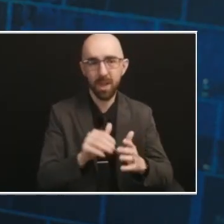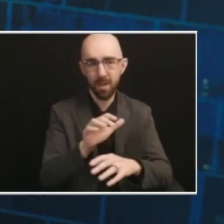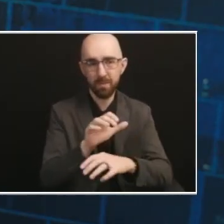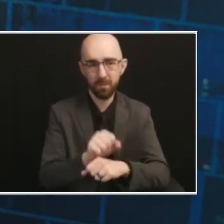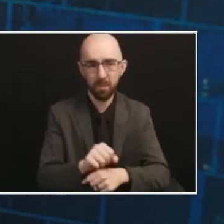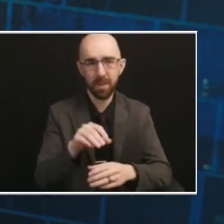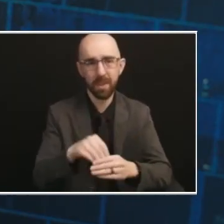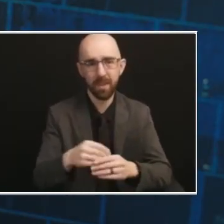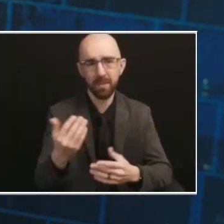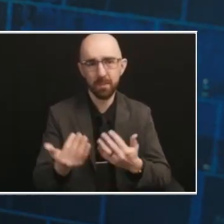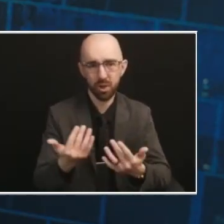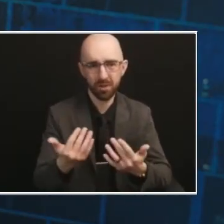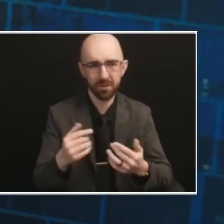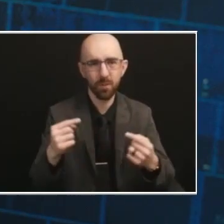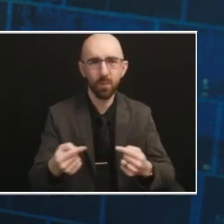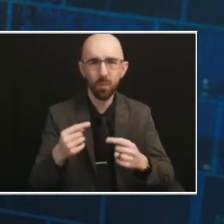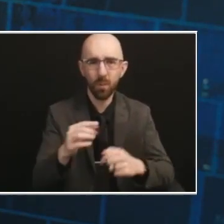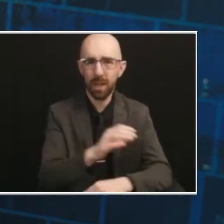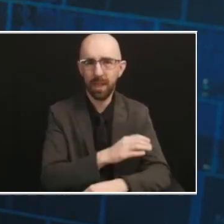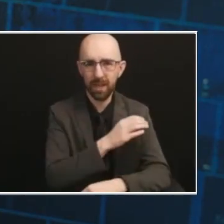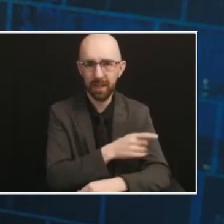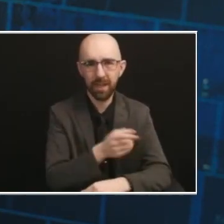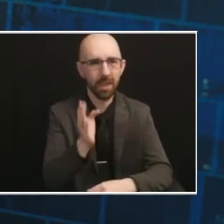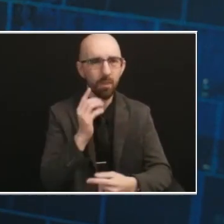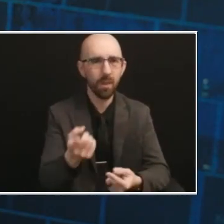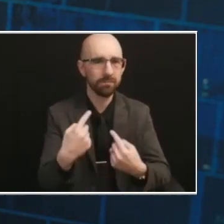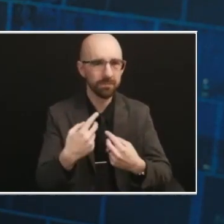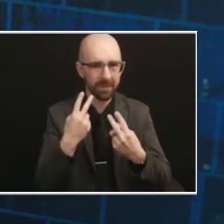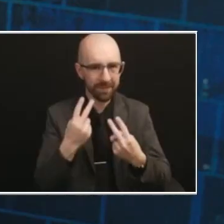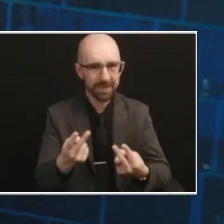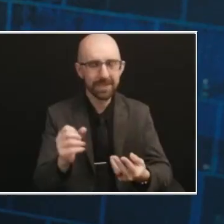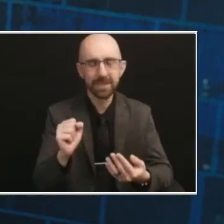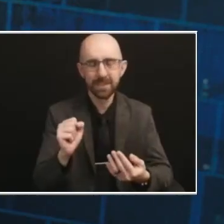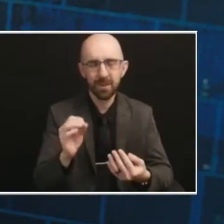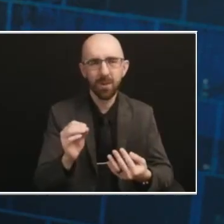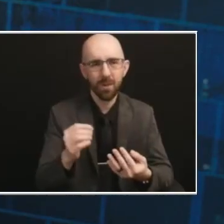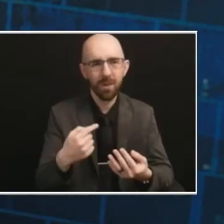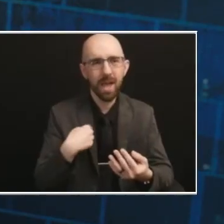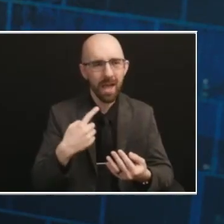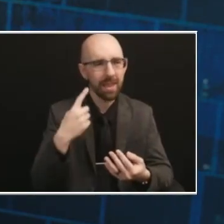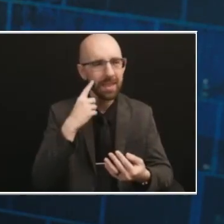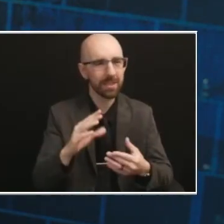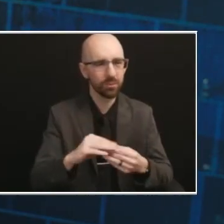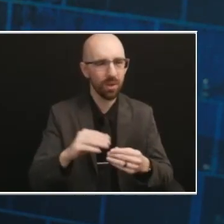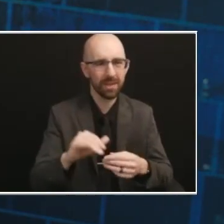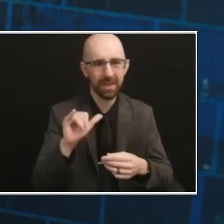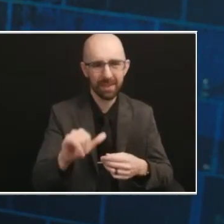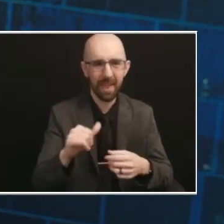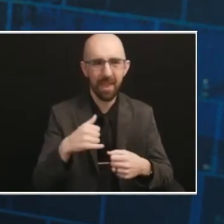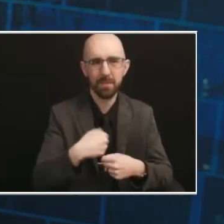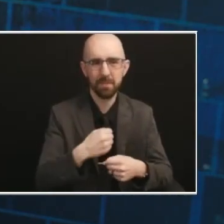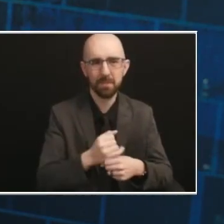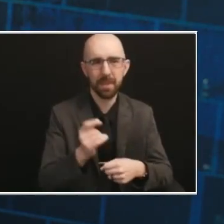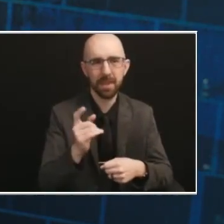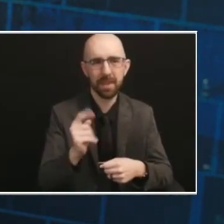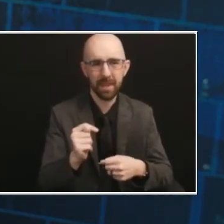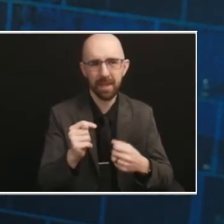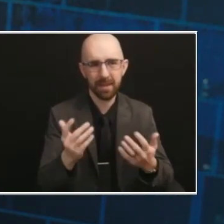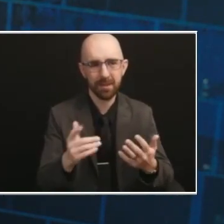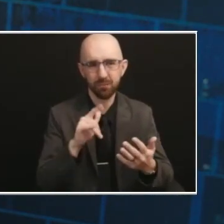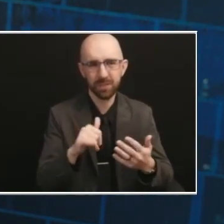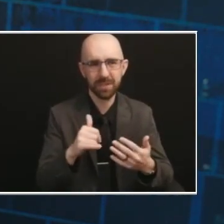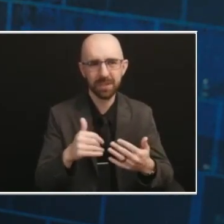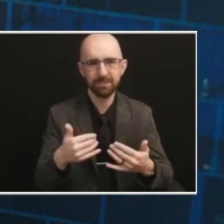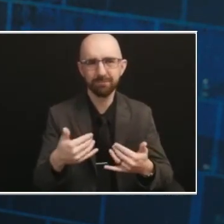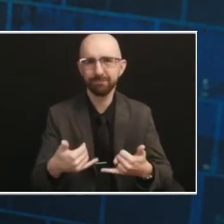burn wound clinic, he would come up and visit. And so I think it's stories like this that make it really rewarding to